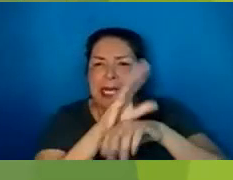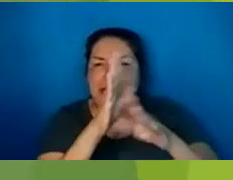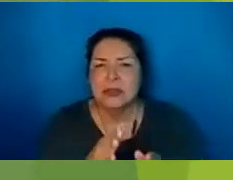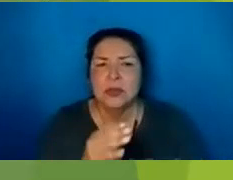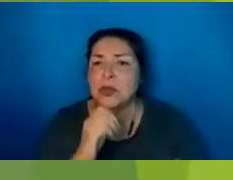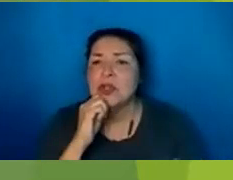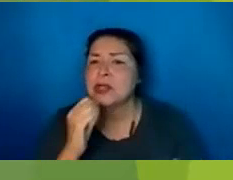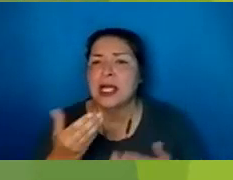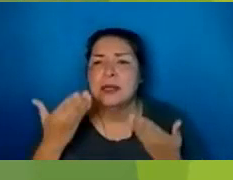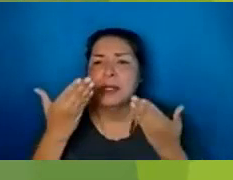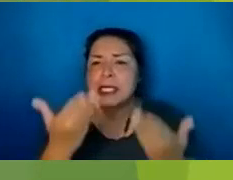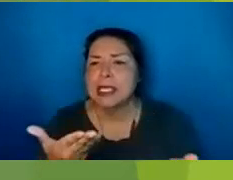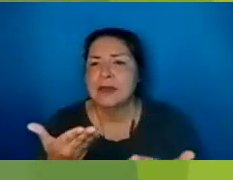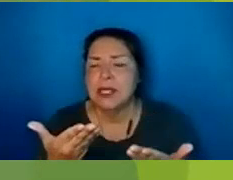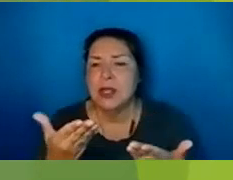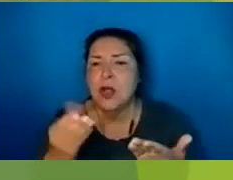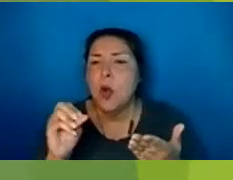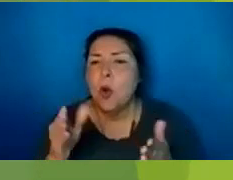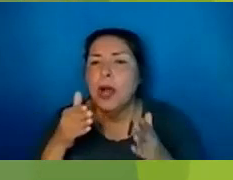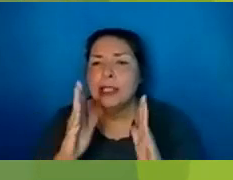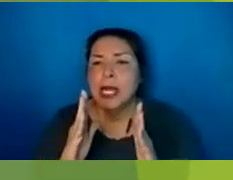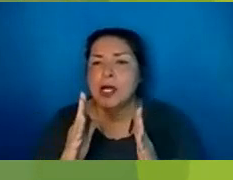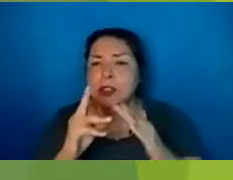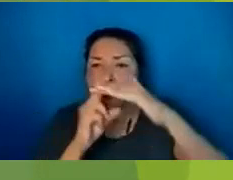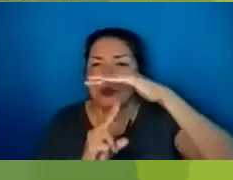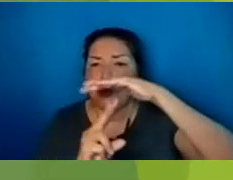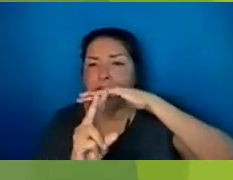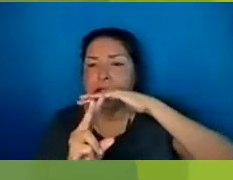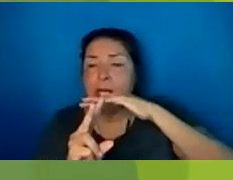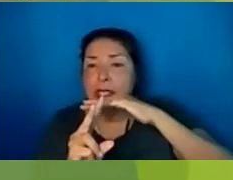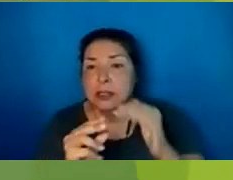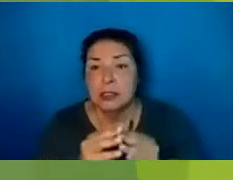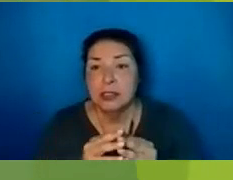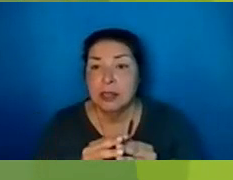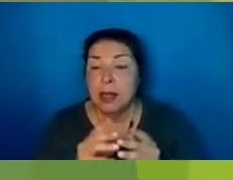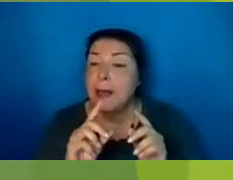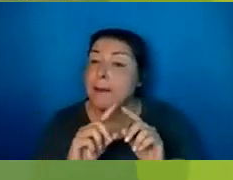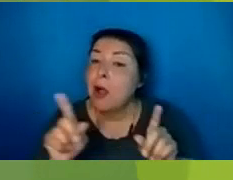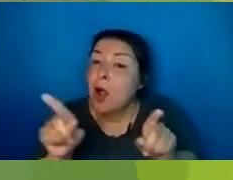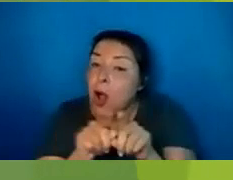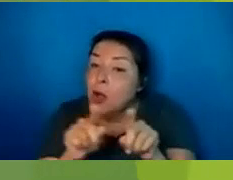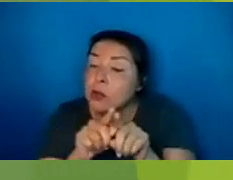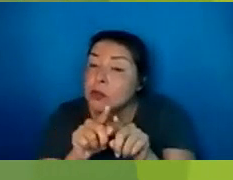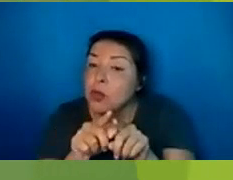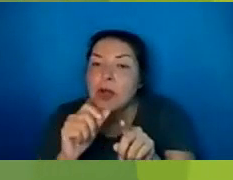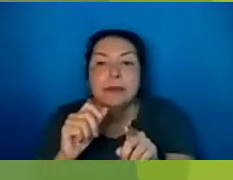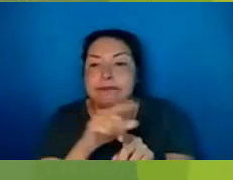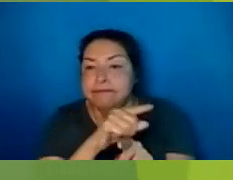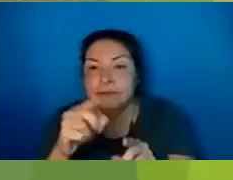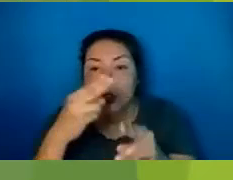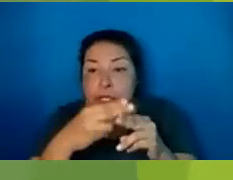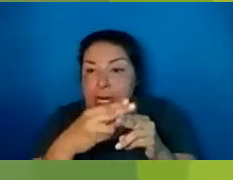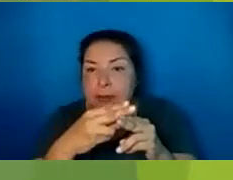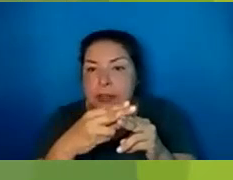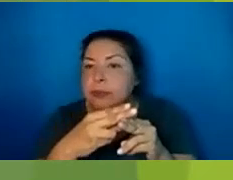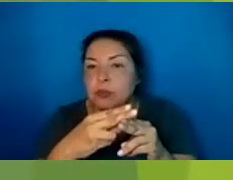giving prophecies anymore. But on top of that, You will not be written down in the register of the house